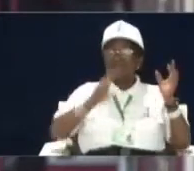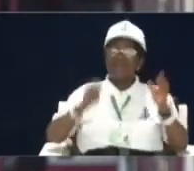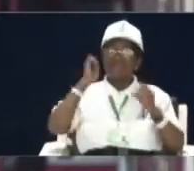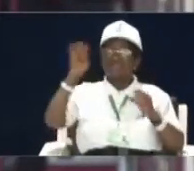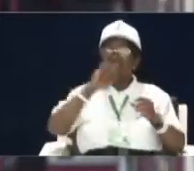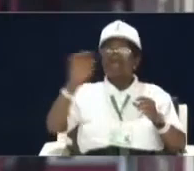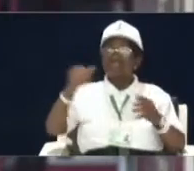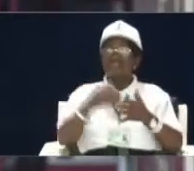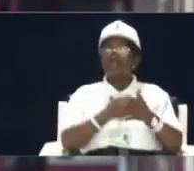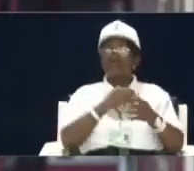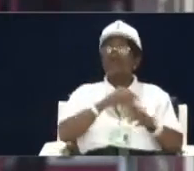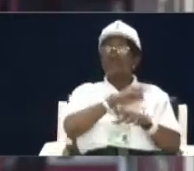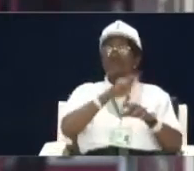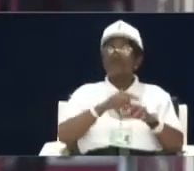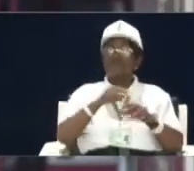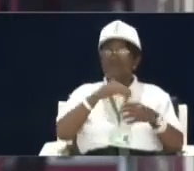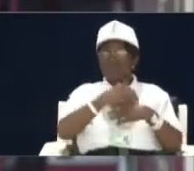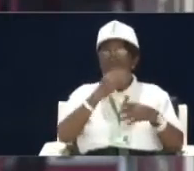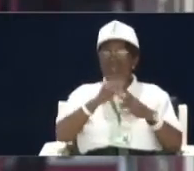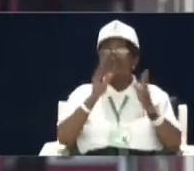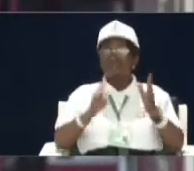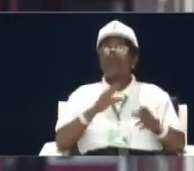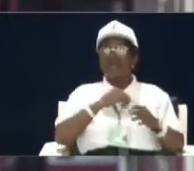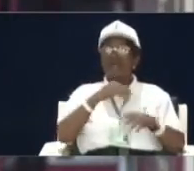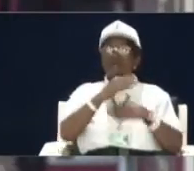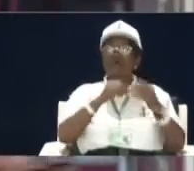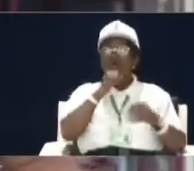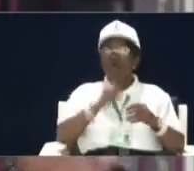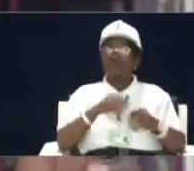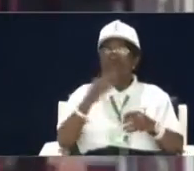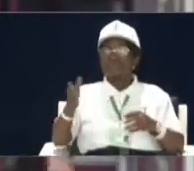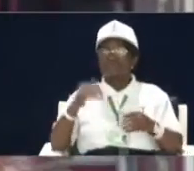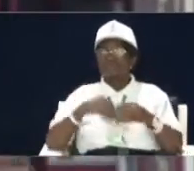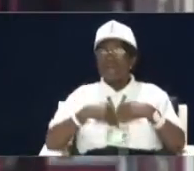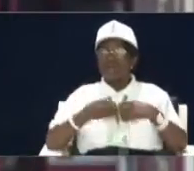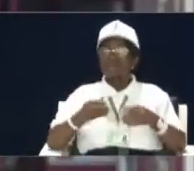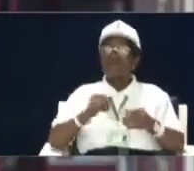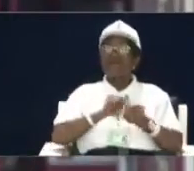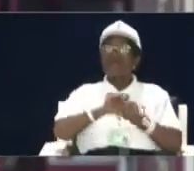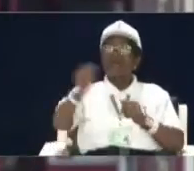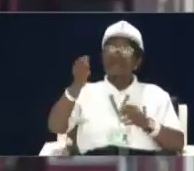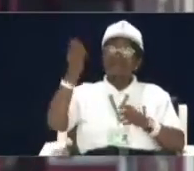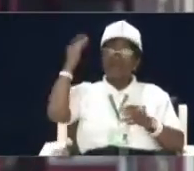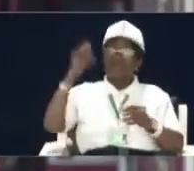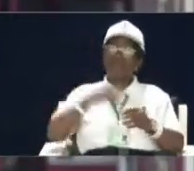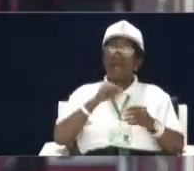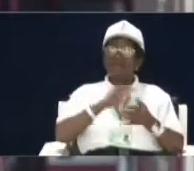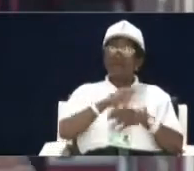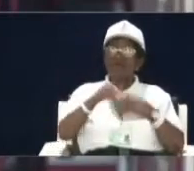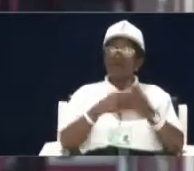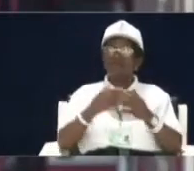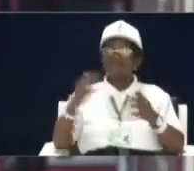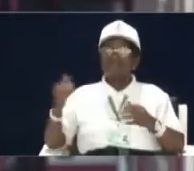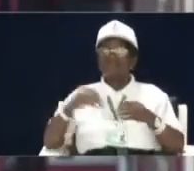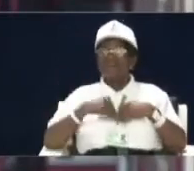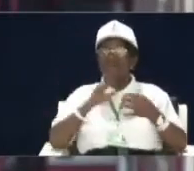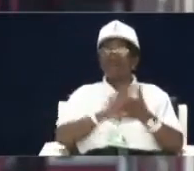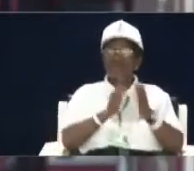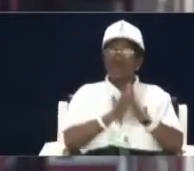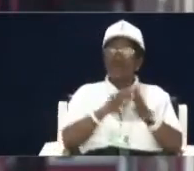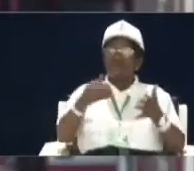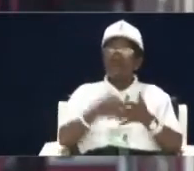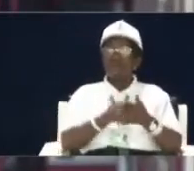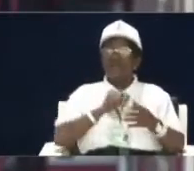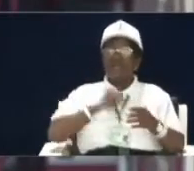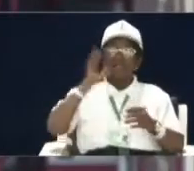Old things are passed away. Behold, all things have become new. So I'm going to count from 1 to 10. Before I say